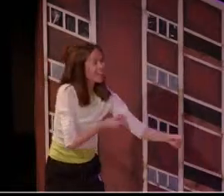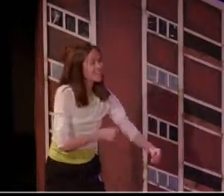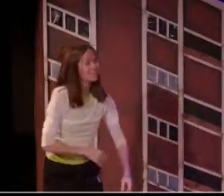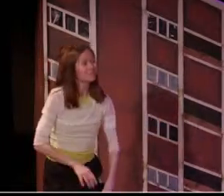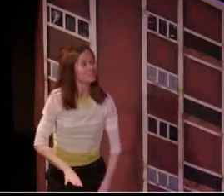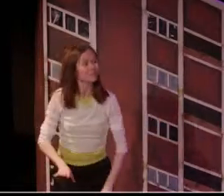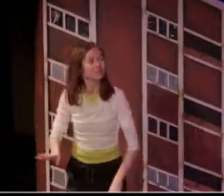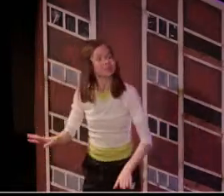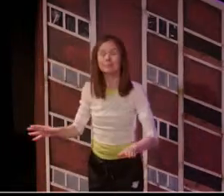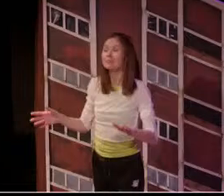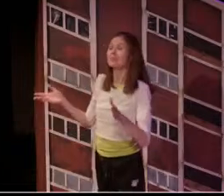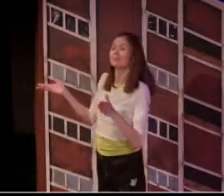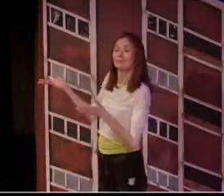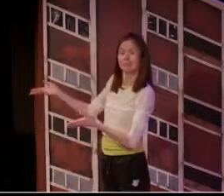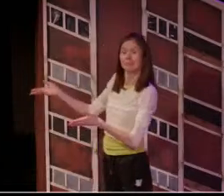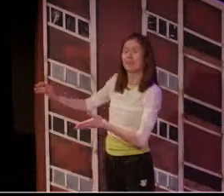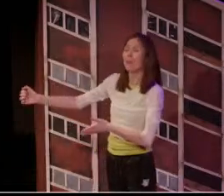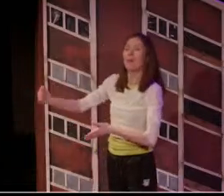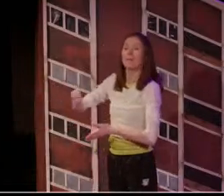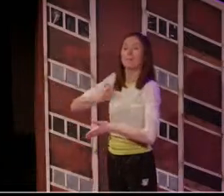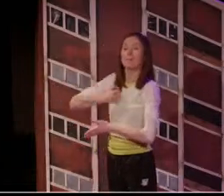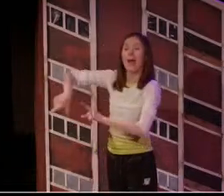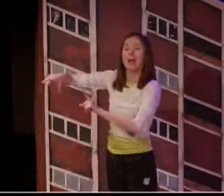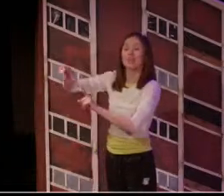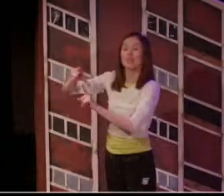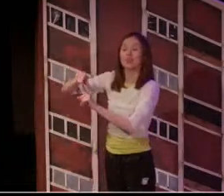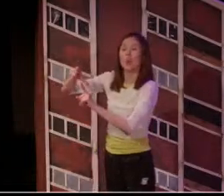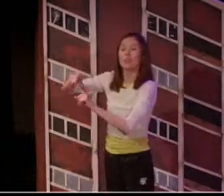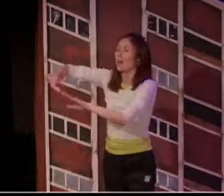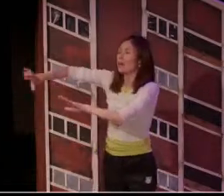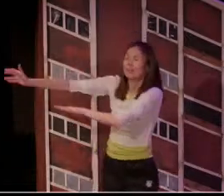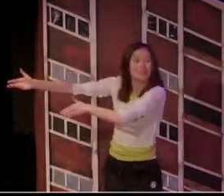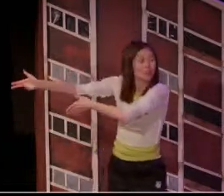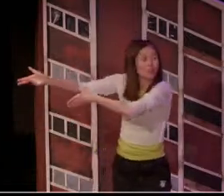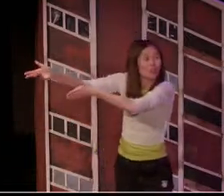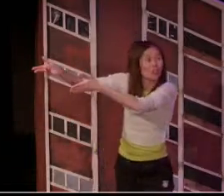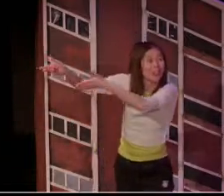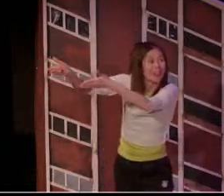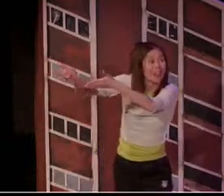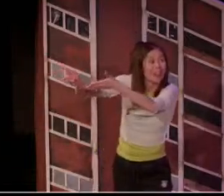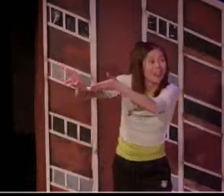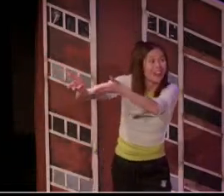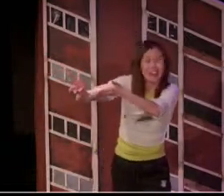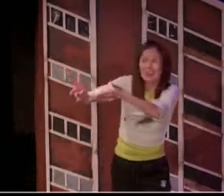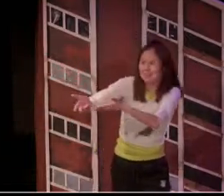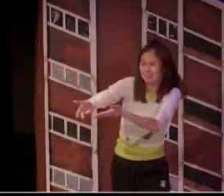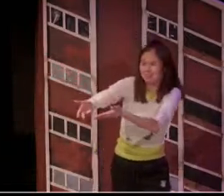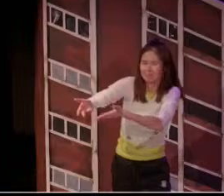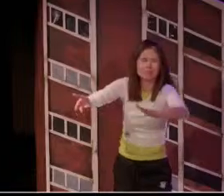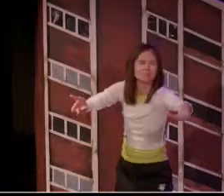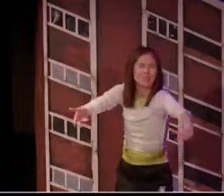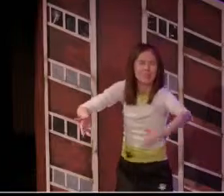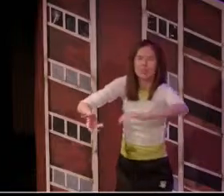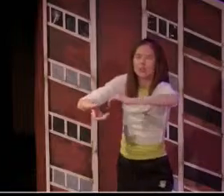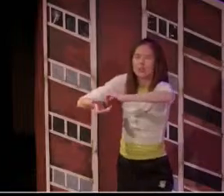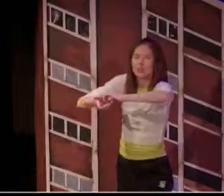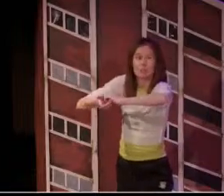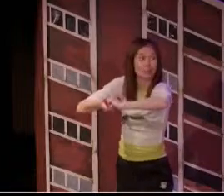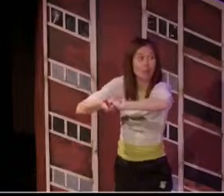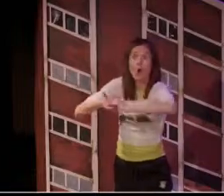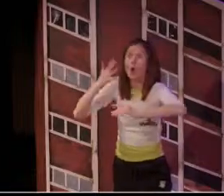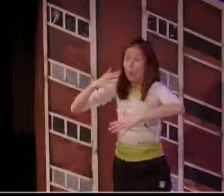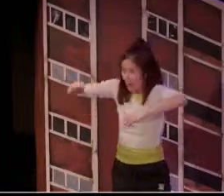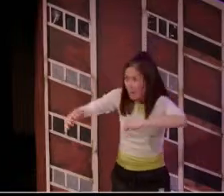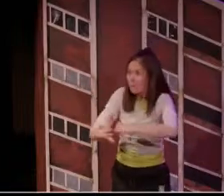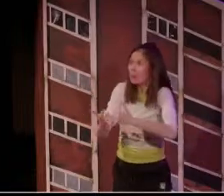I give my daughter to him, and I will make her dowry equal